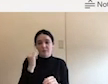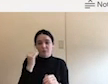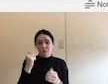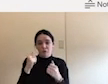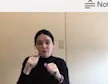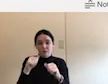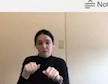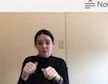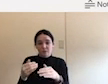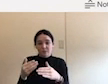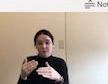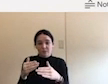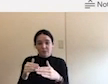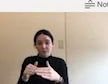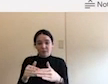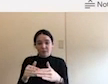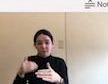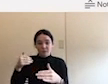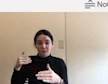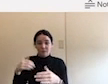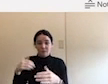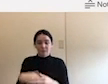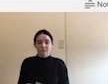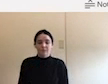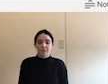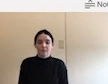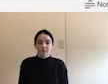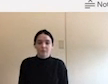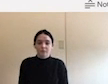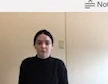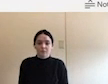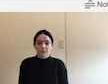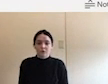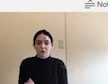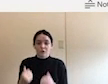So let's try one more time.